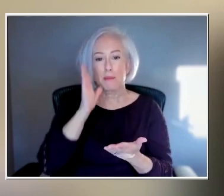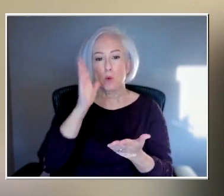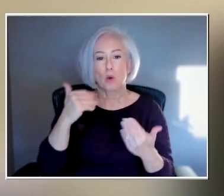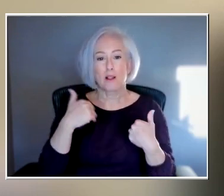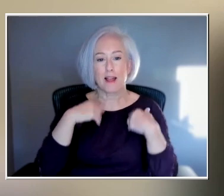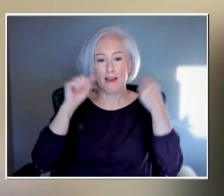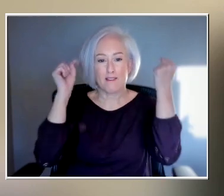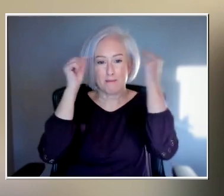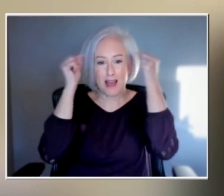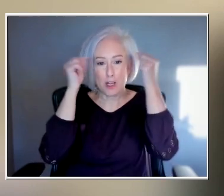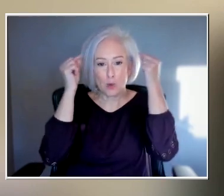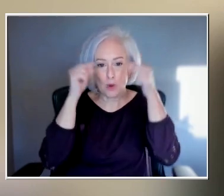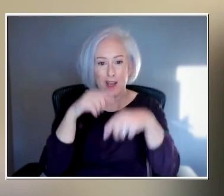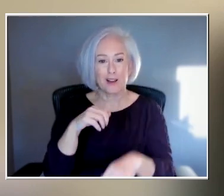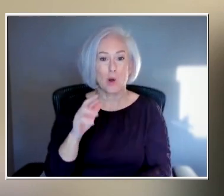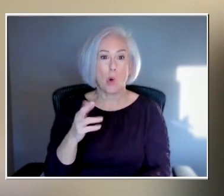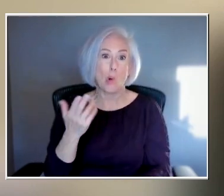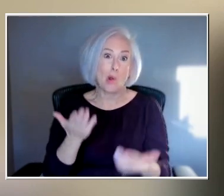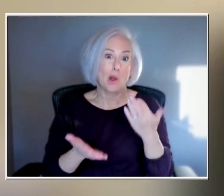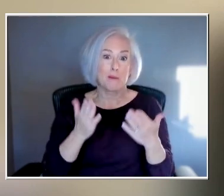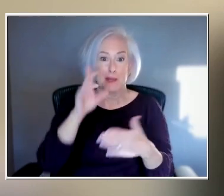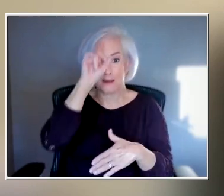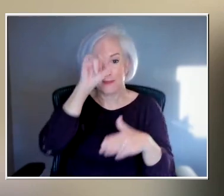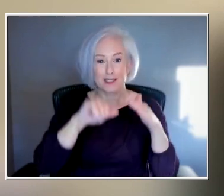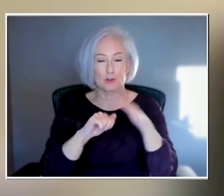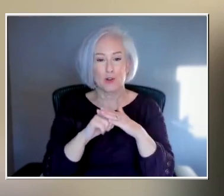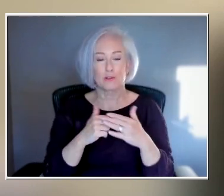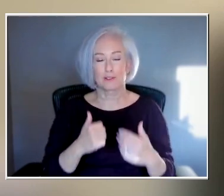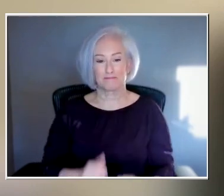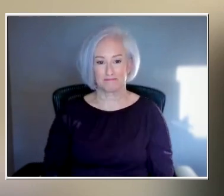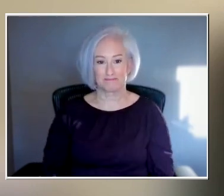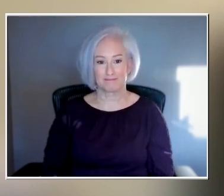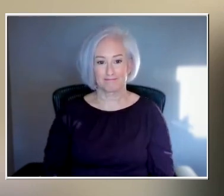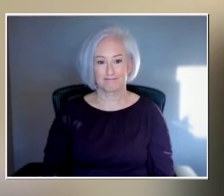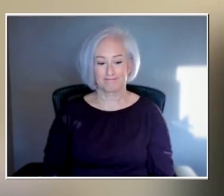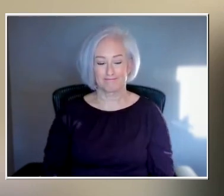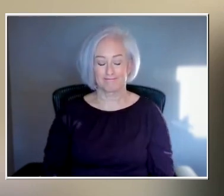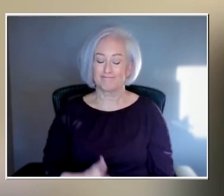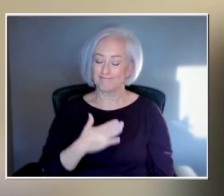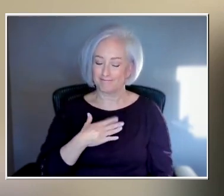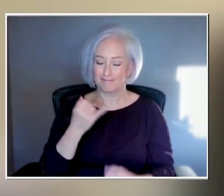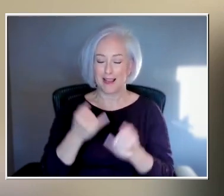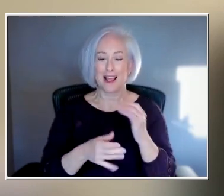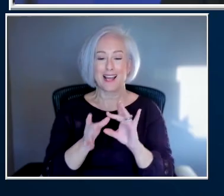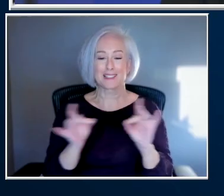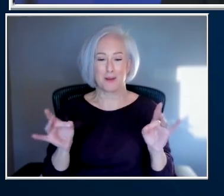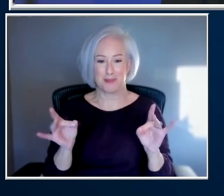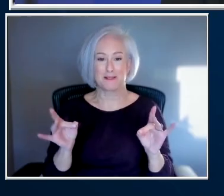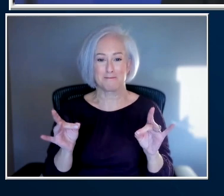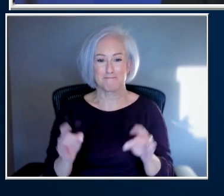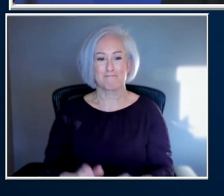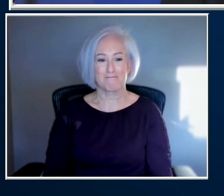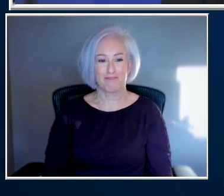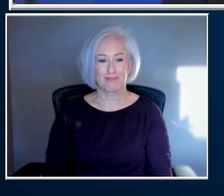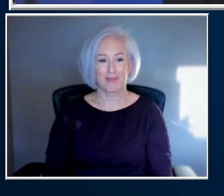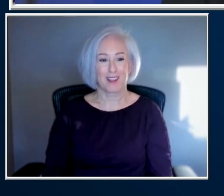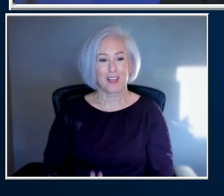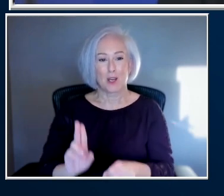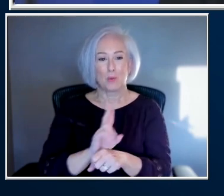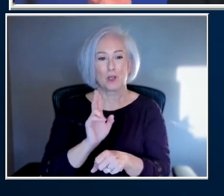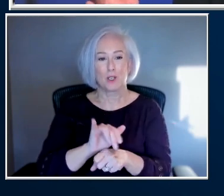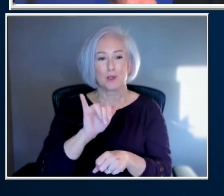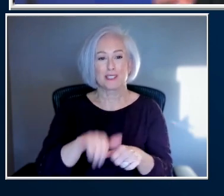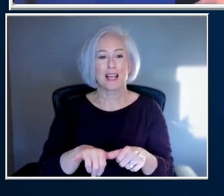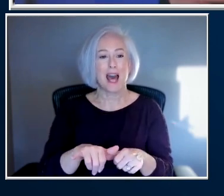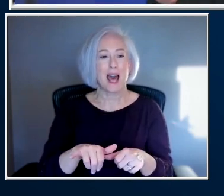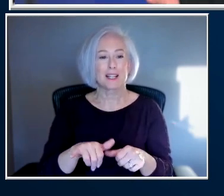said, or haha, maybe I'm going to have a stroke. Famous last words. Right, and we use that term, someone's going to have